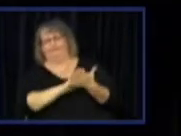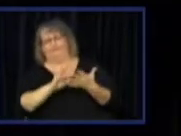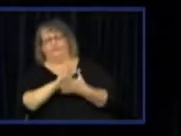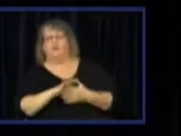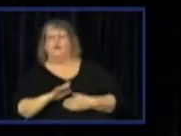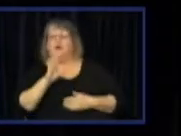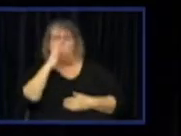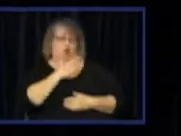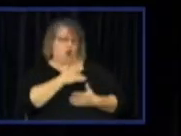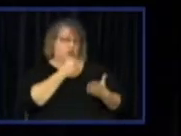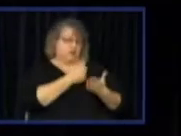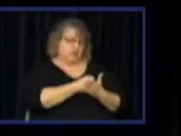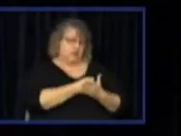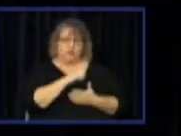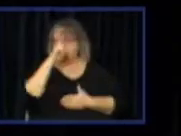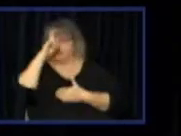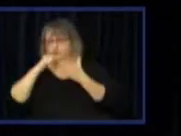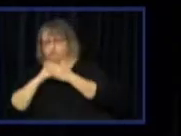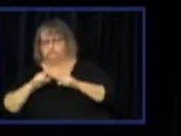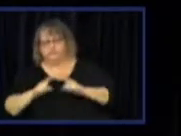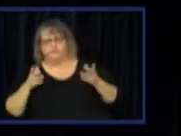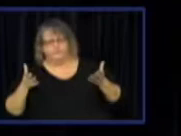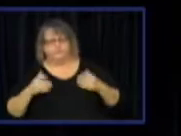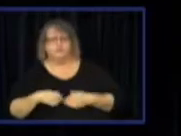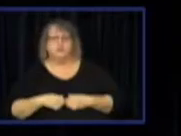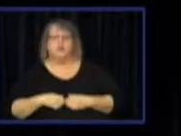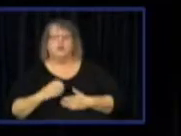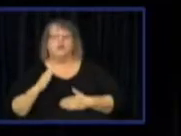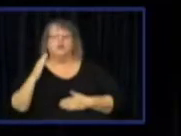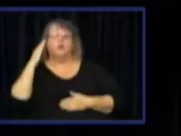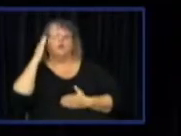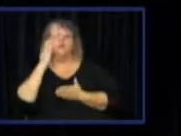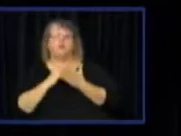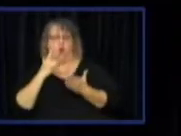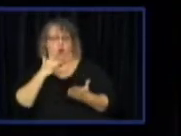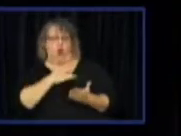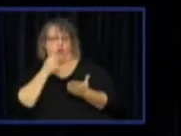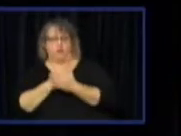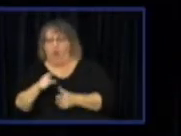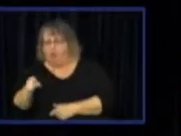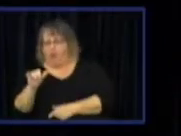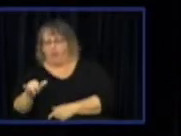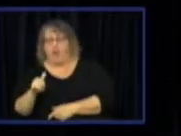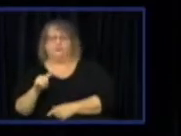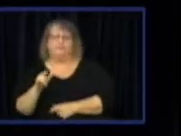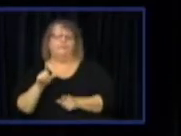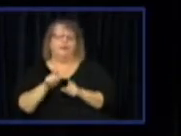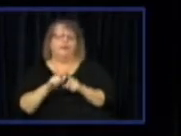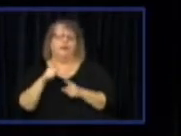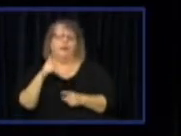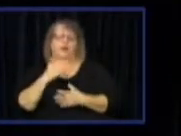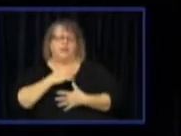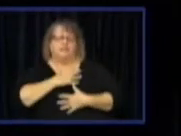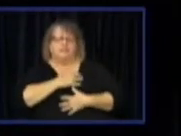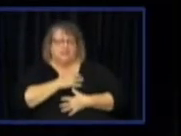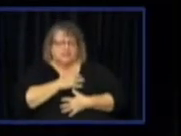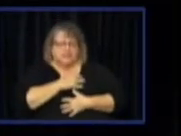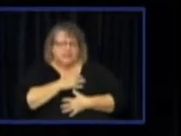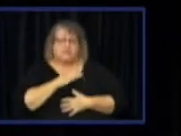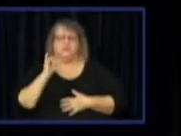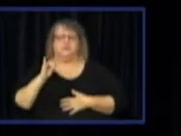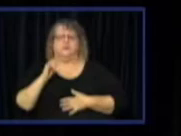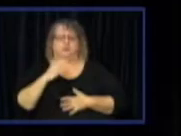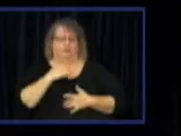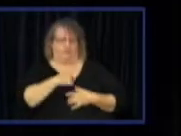heart attack is that I think most people would be able to recognize symptoms of a heart attack. A heart attack is characterized by chest pain,